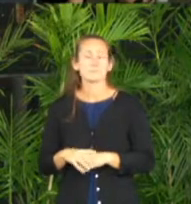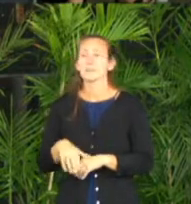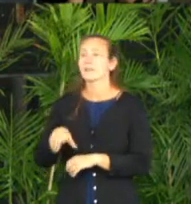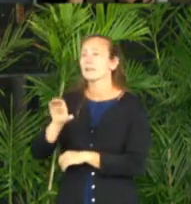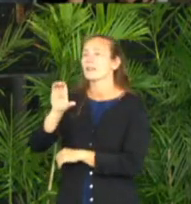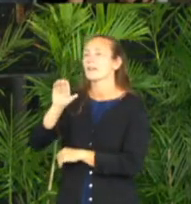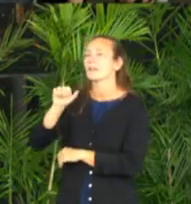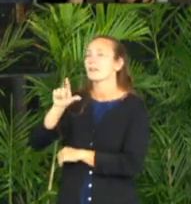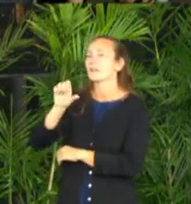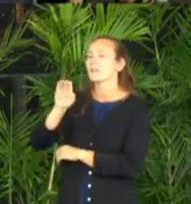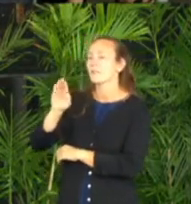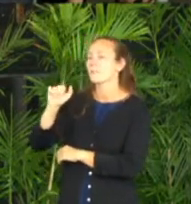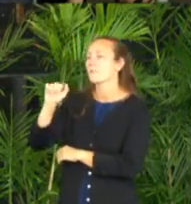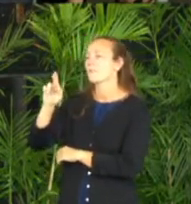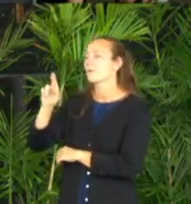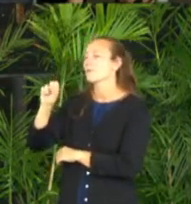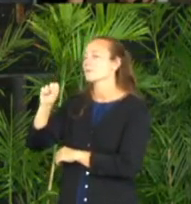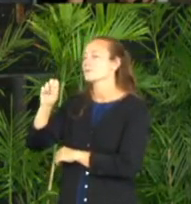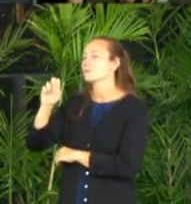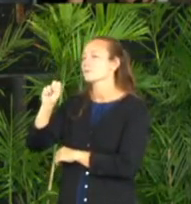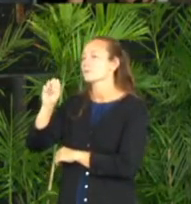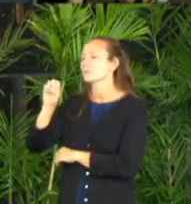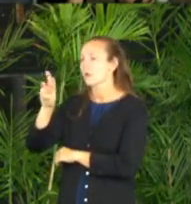Caleb Arsenault.